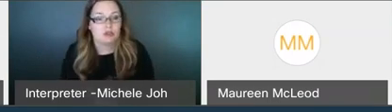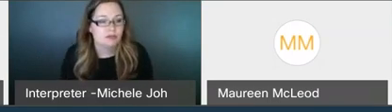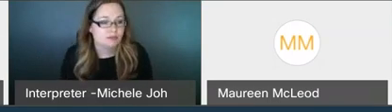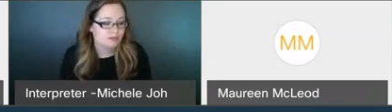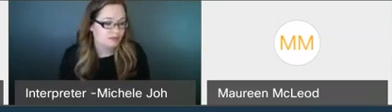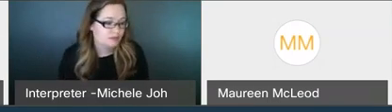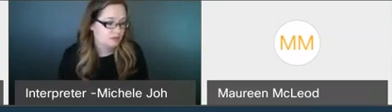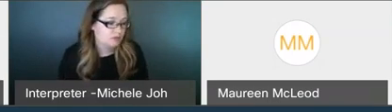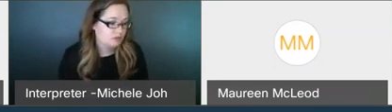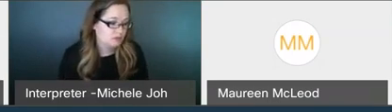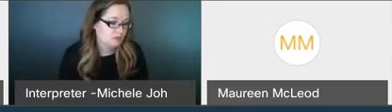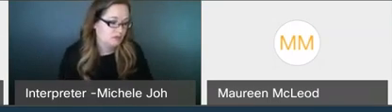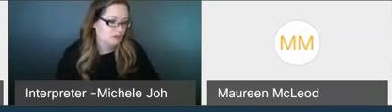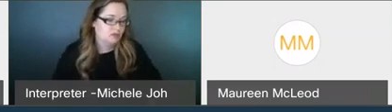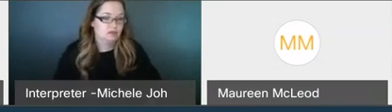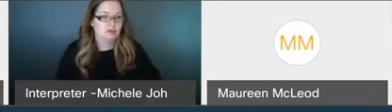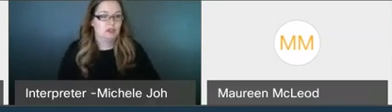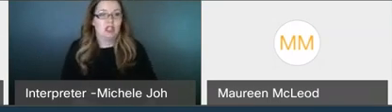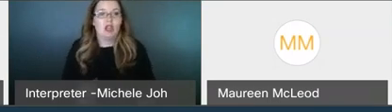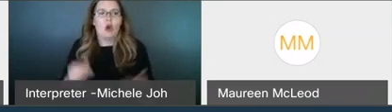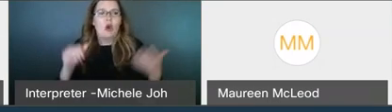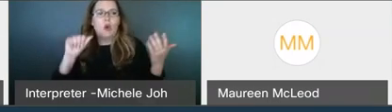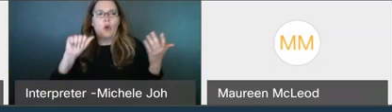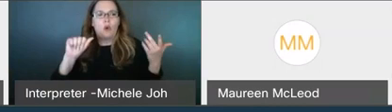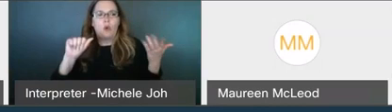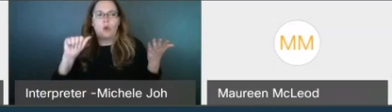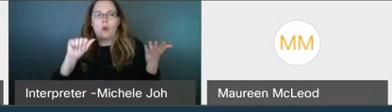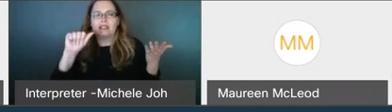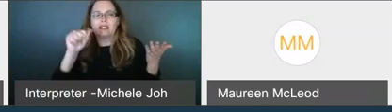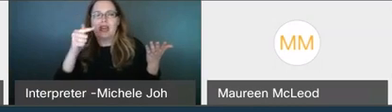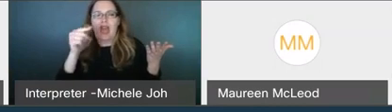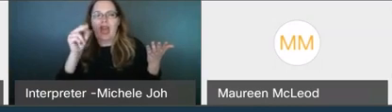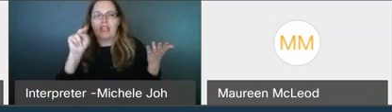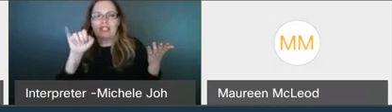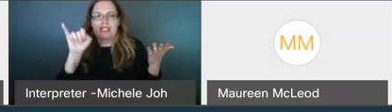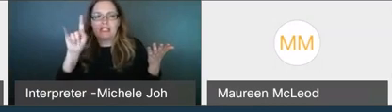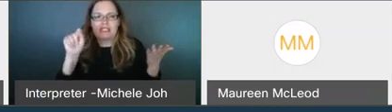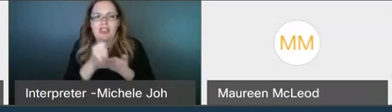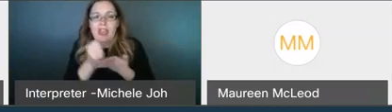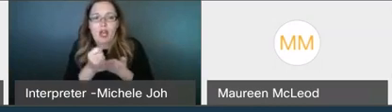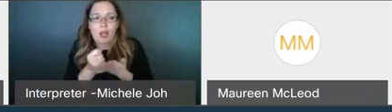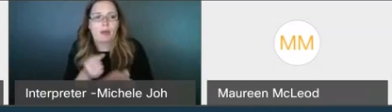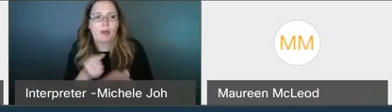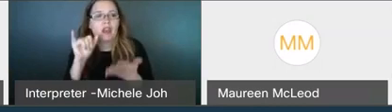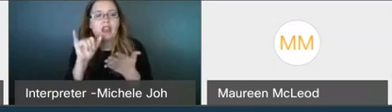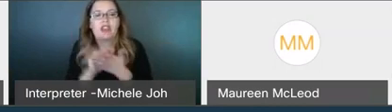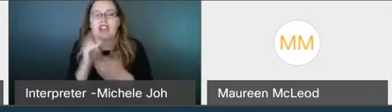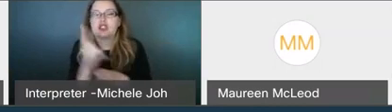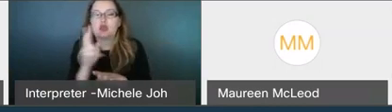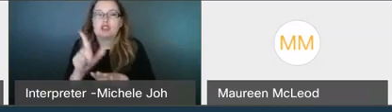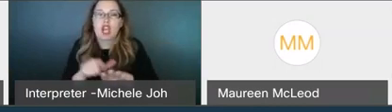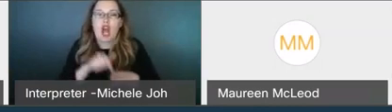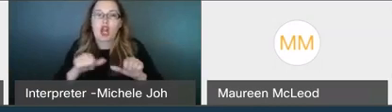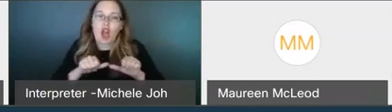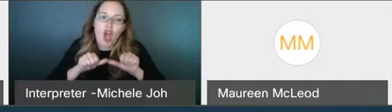So let me talk about what agonist therapy is. That is the use of a long-acting medication in the same class as the drug